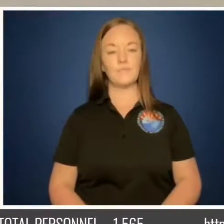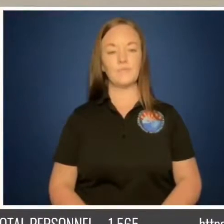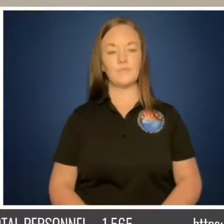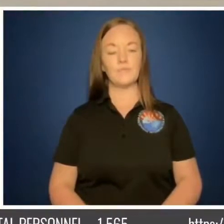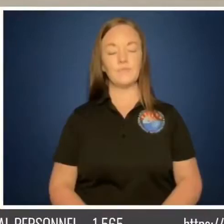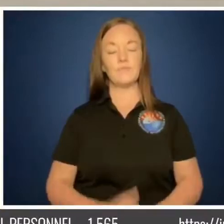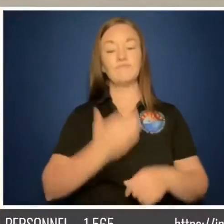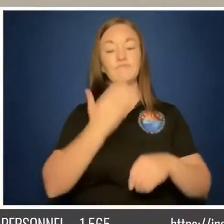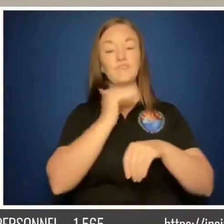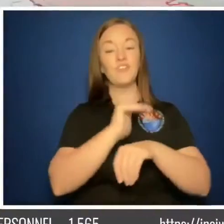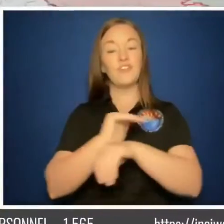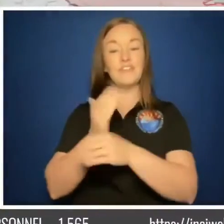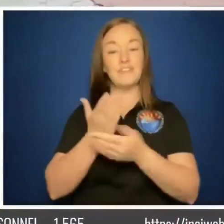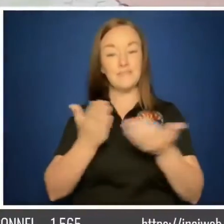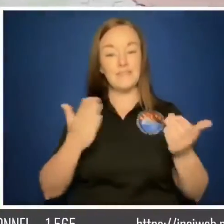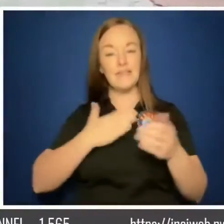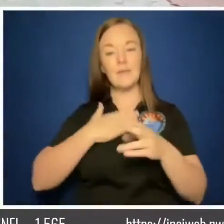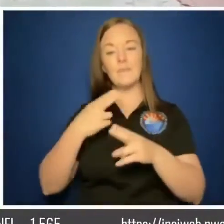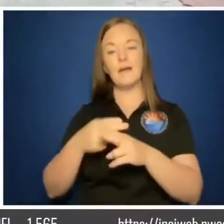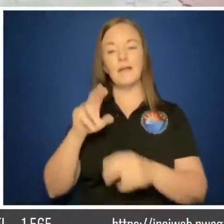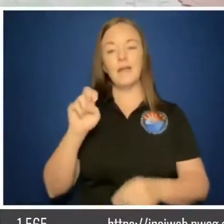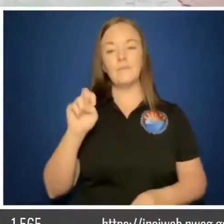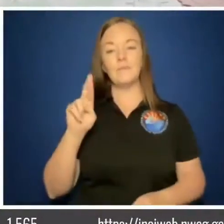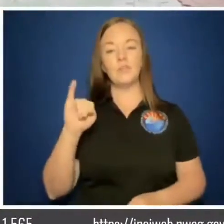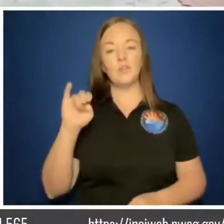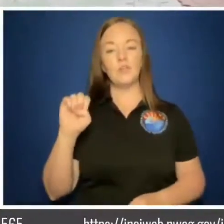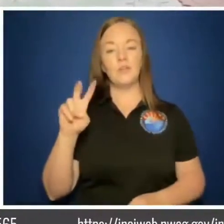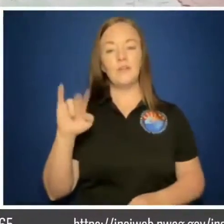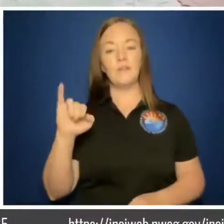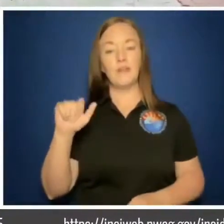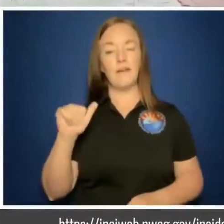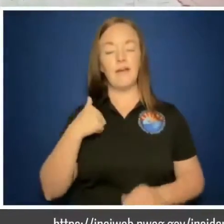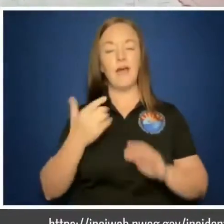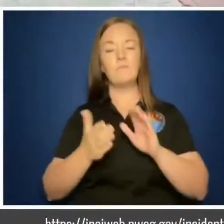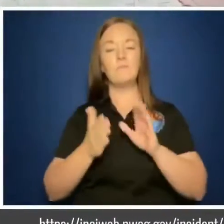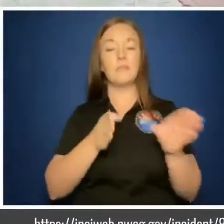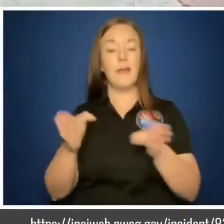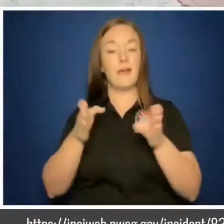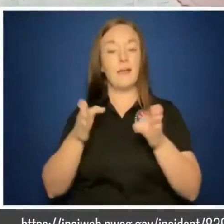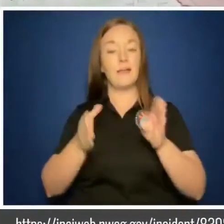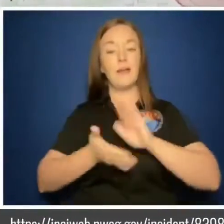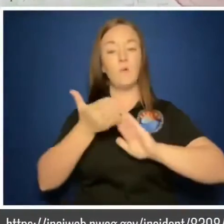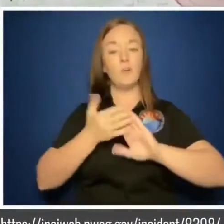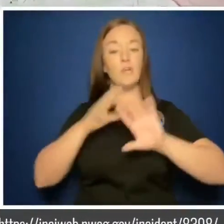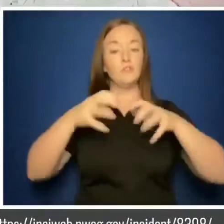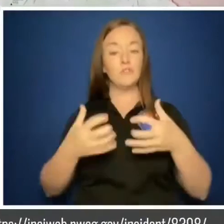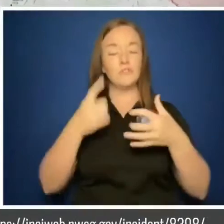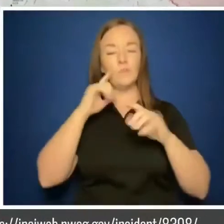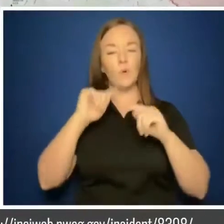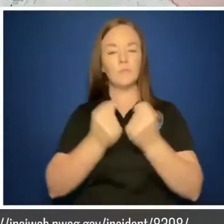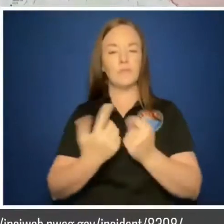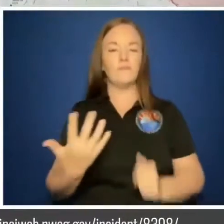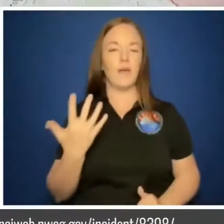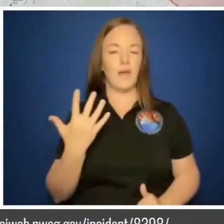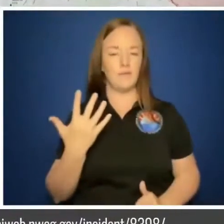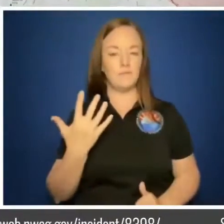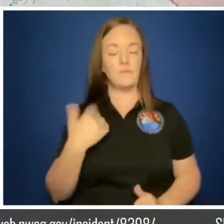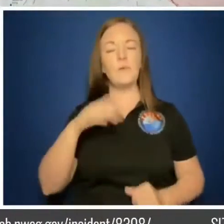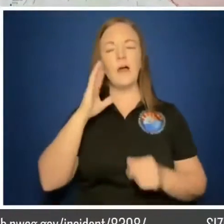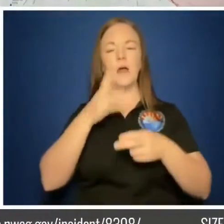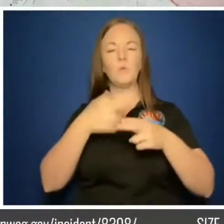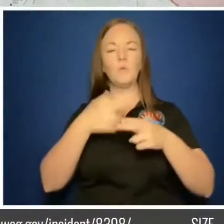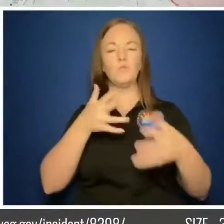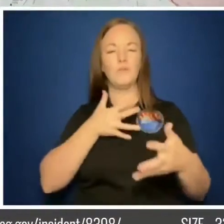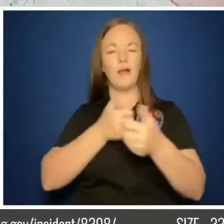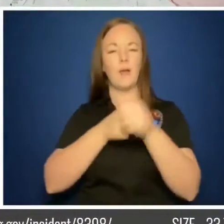Good evening, everybody. My name's Ernie Villa here. I'm planning ops for Team 5. So currently, I'll give a kind of a brief